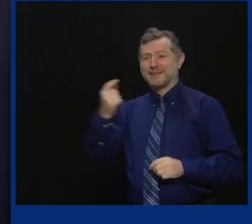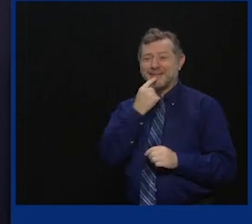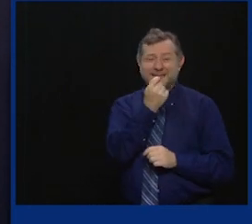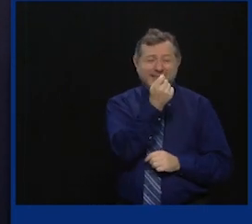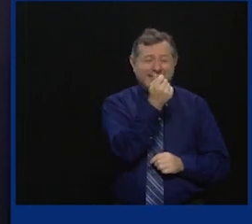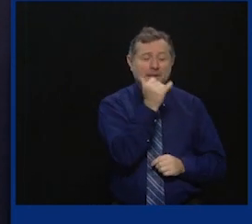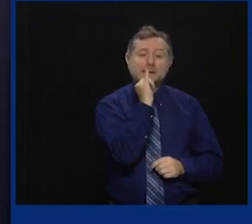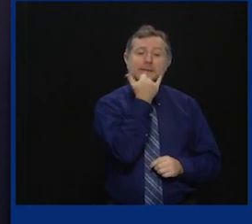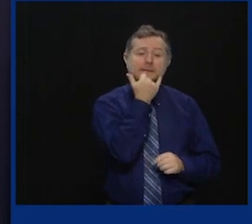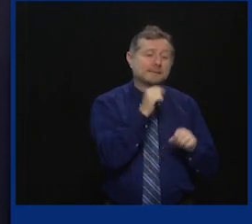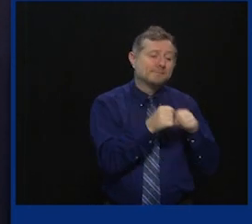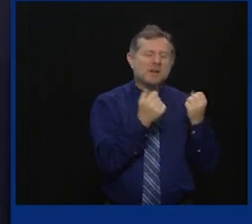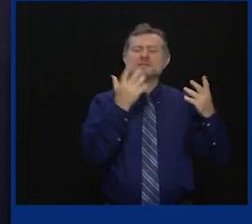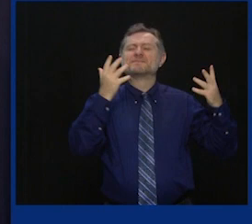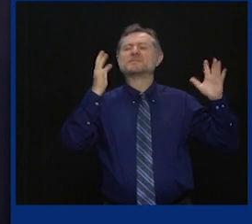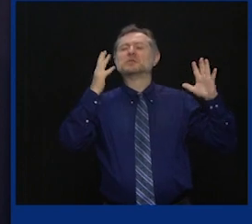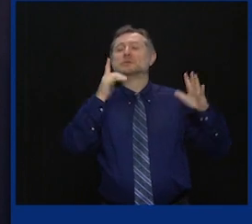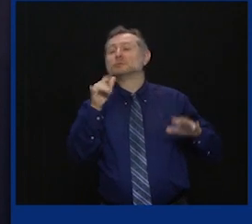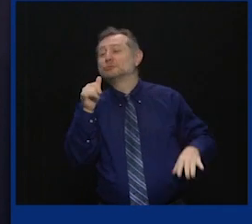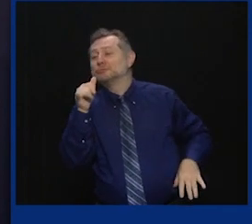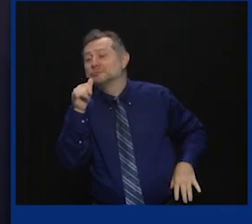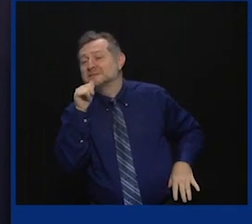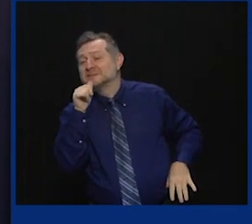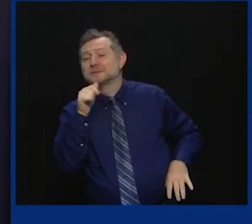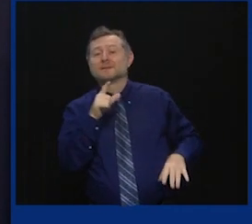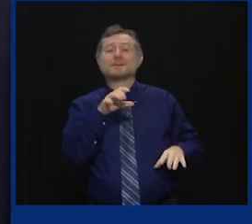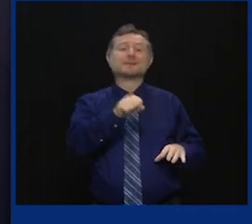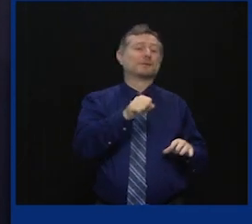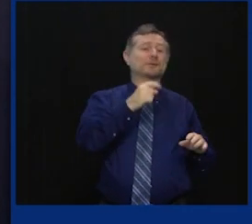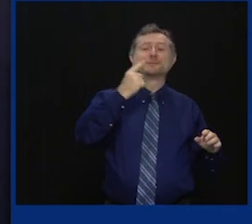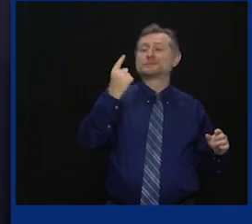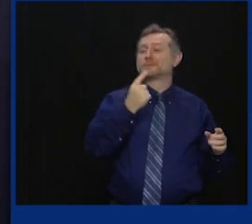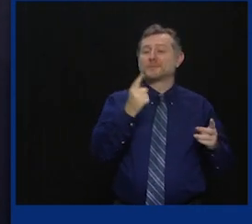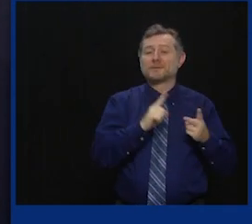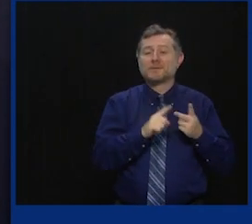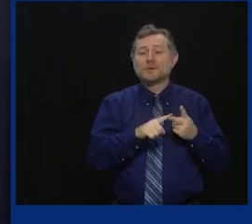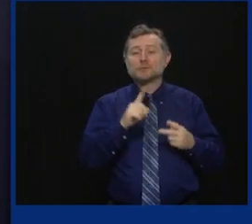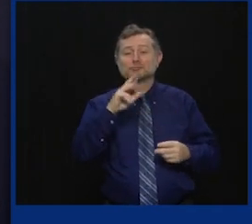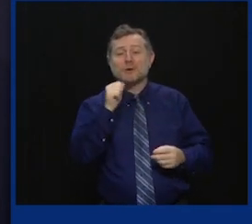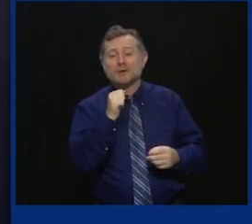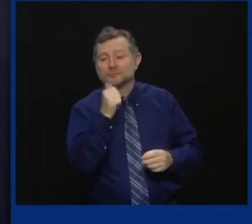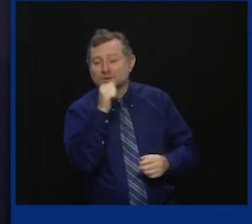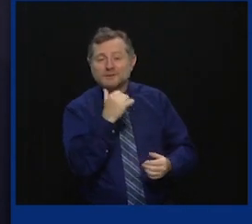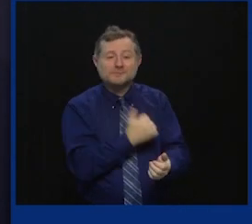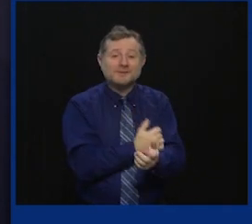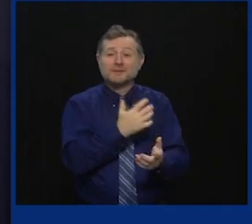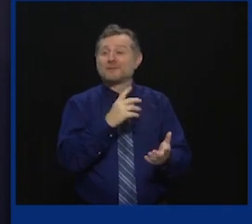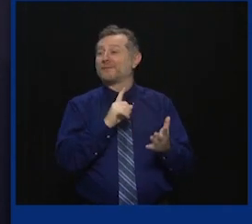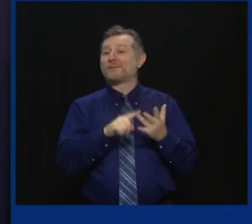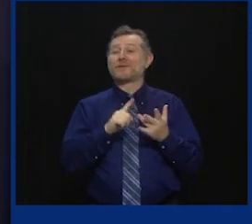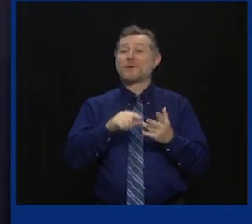or using a substance or missing of an appointment.